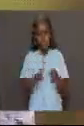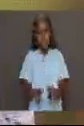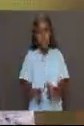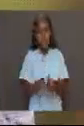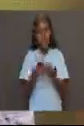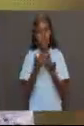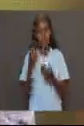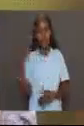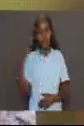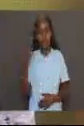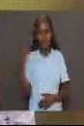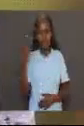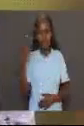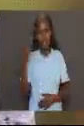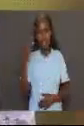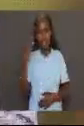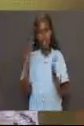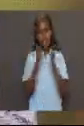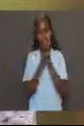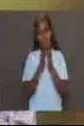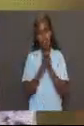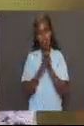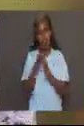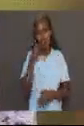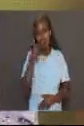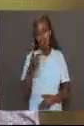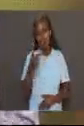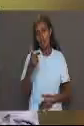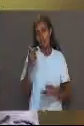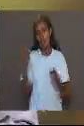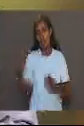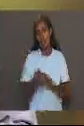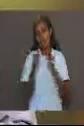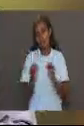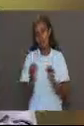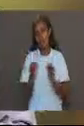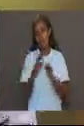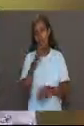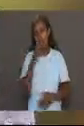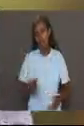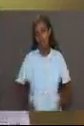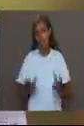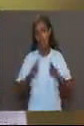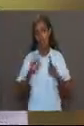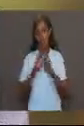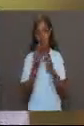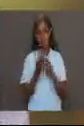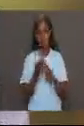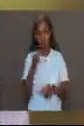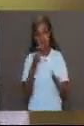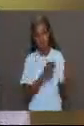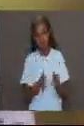the laws of probability in real-life situations. If you are